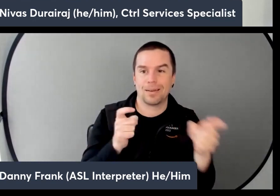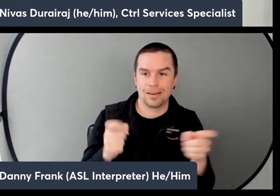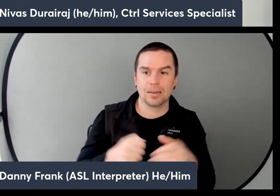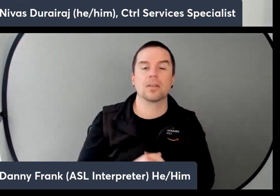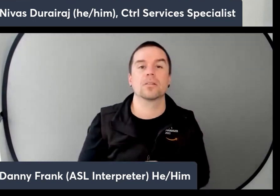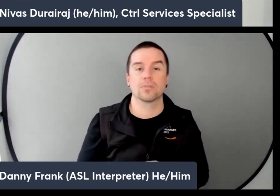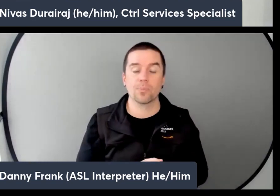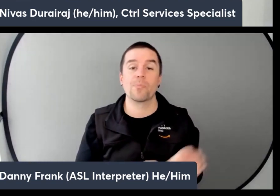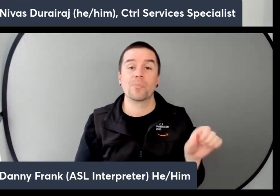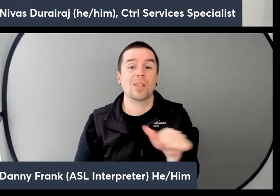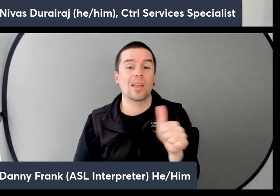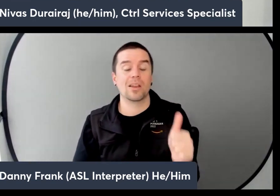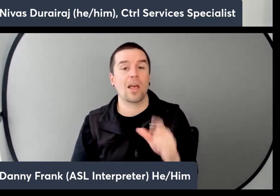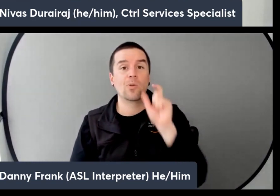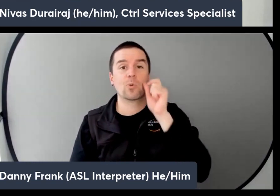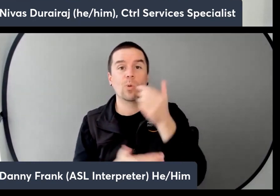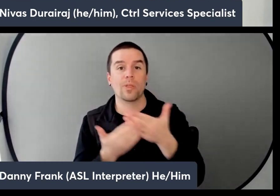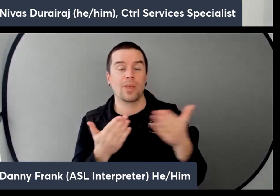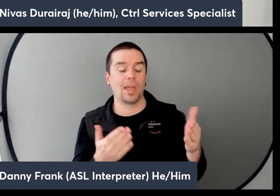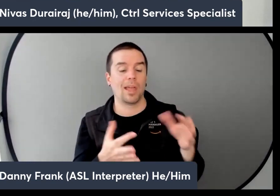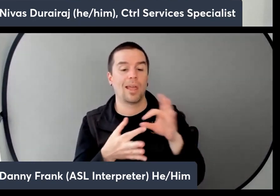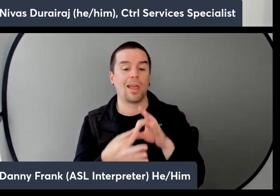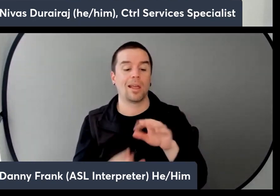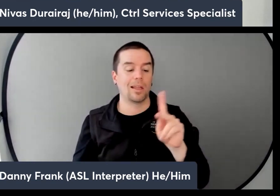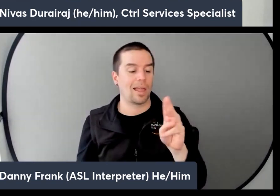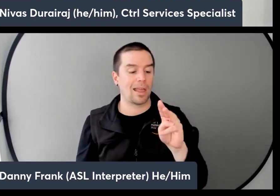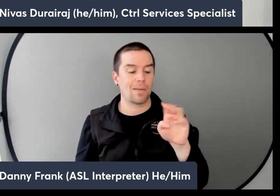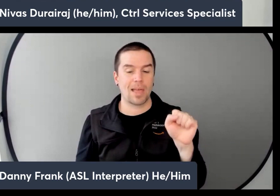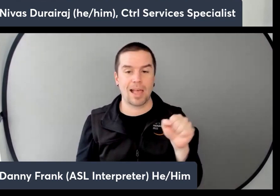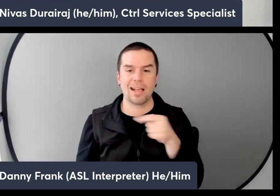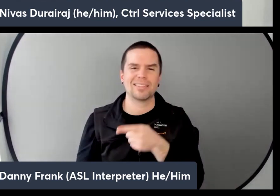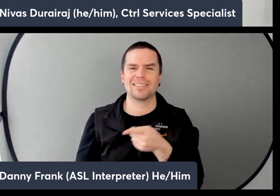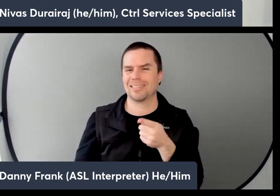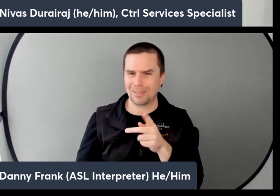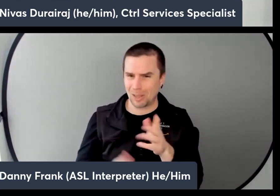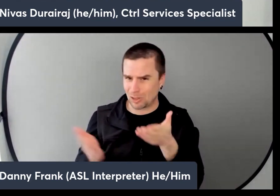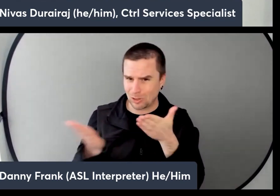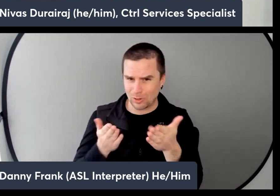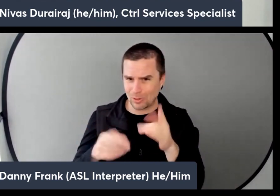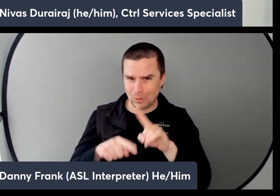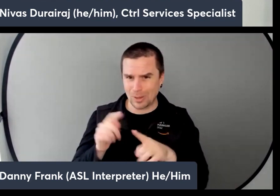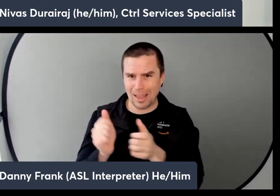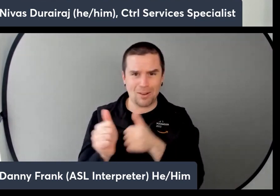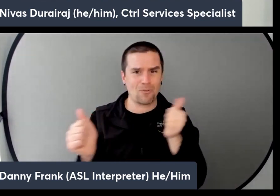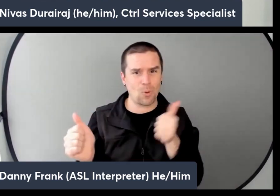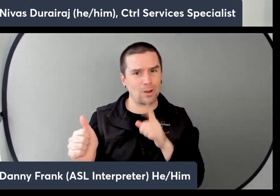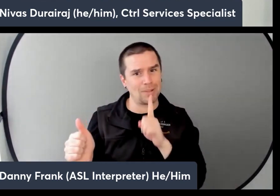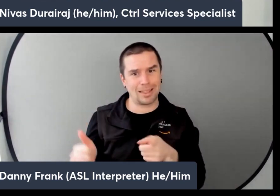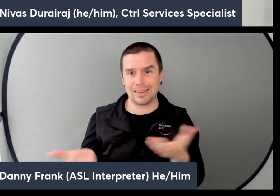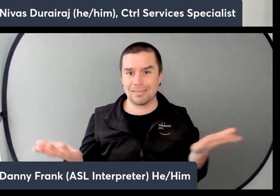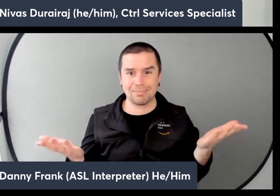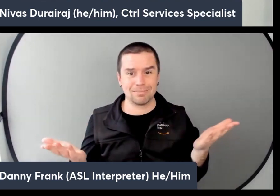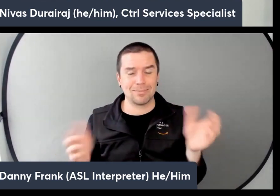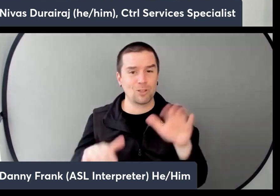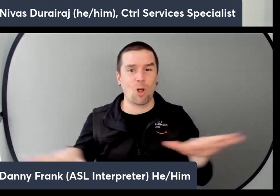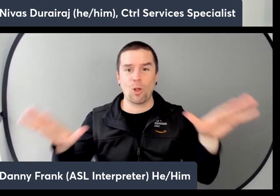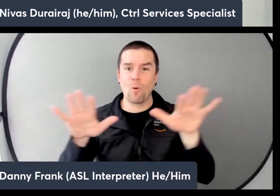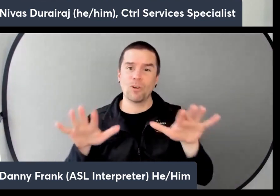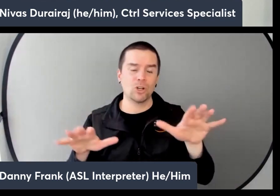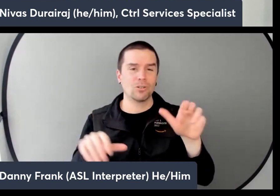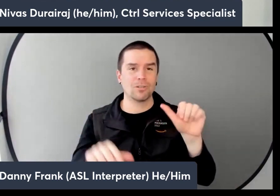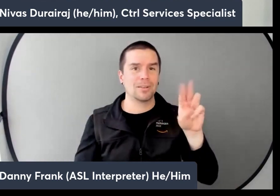cool thing about KMS is just that it's one of those services you can't really avoid. Like it's all over AWS because